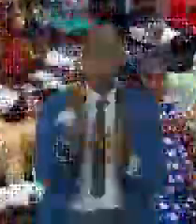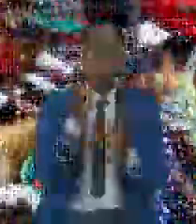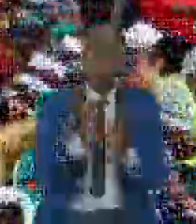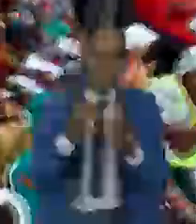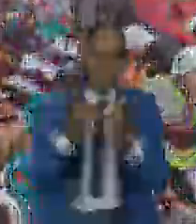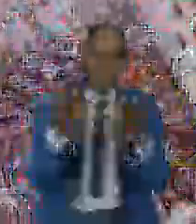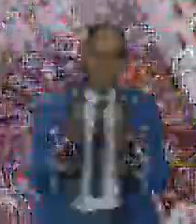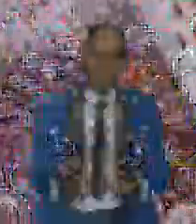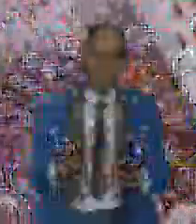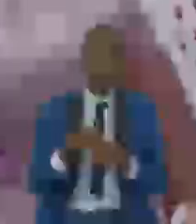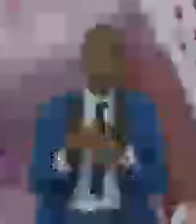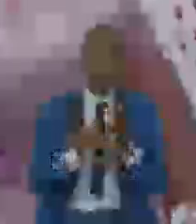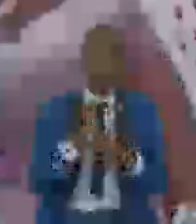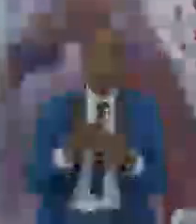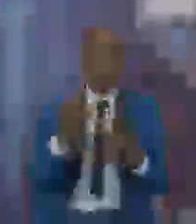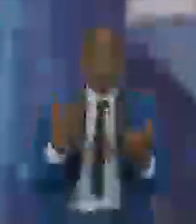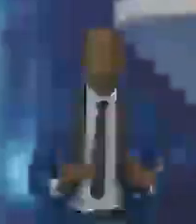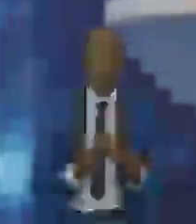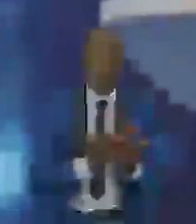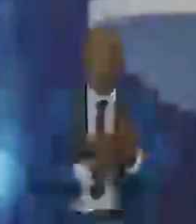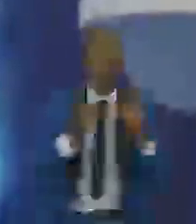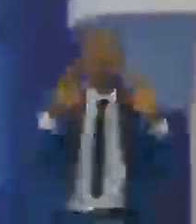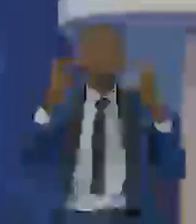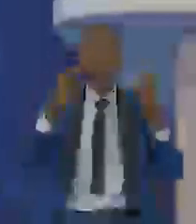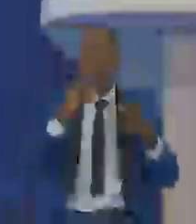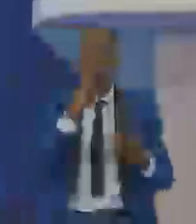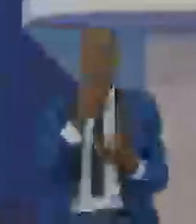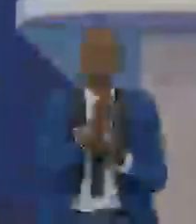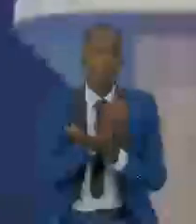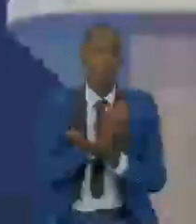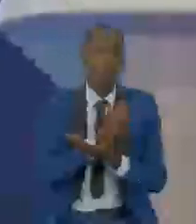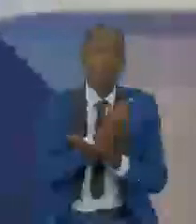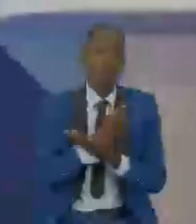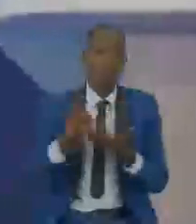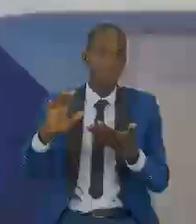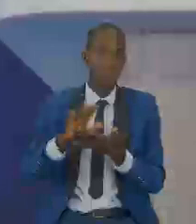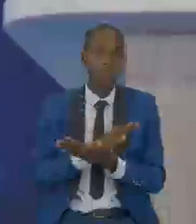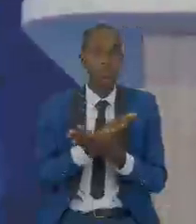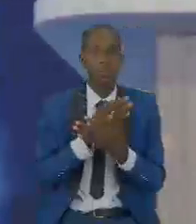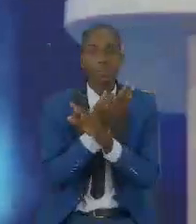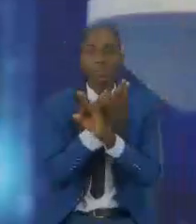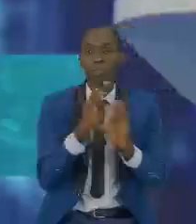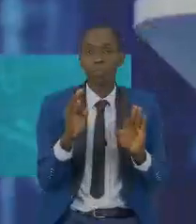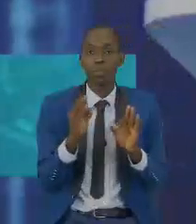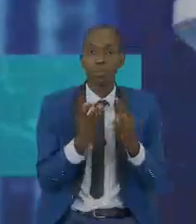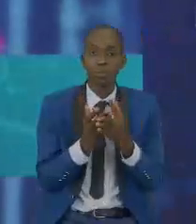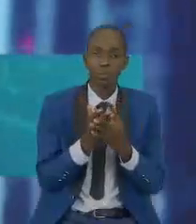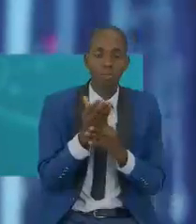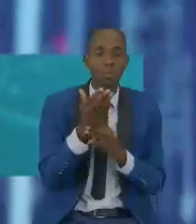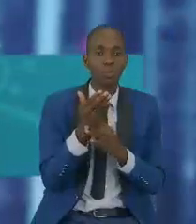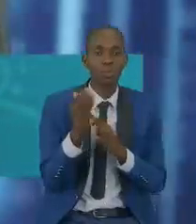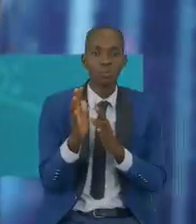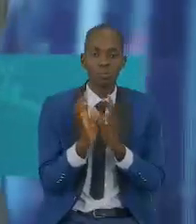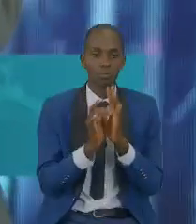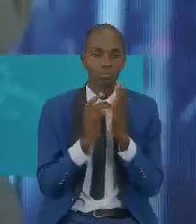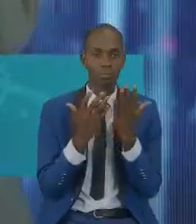now. The topic today now is supernatural freedom through scriptural